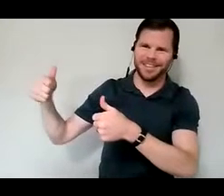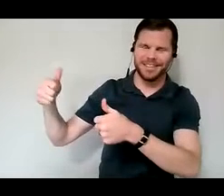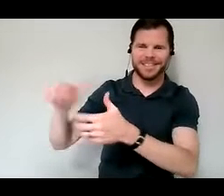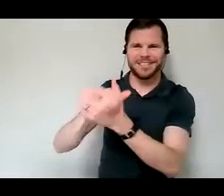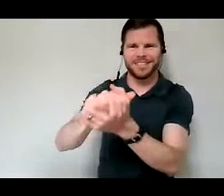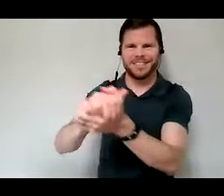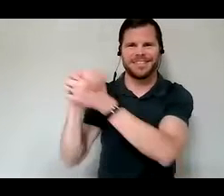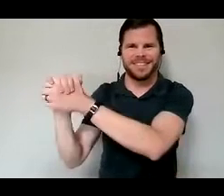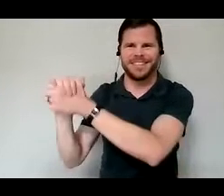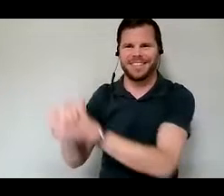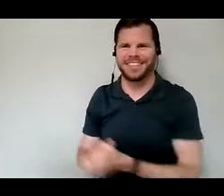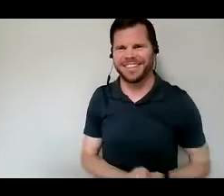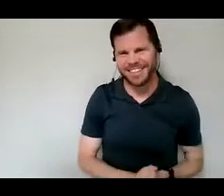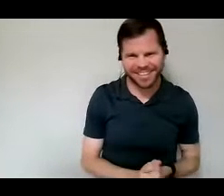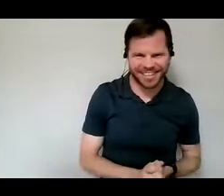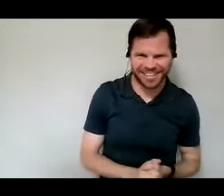So much fun.